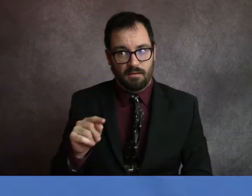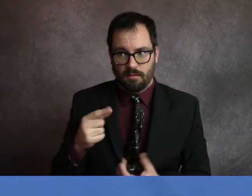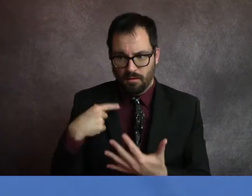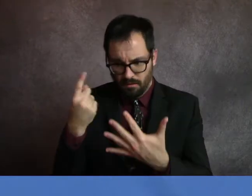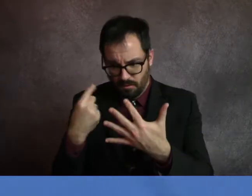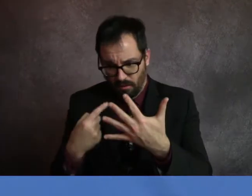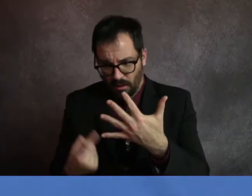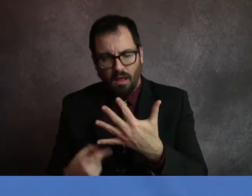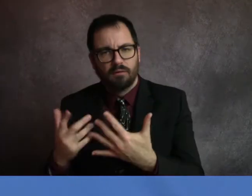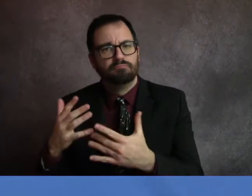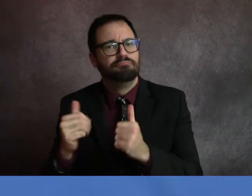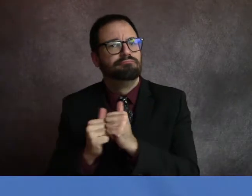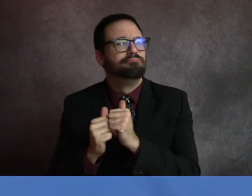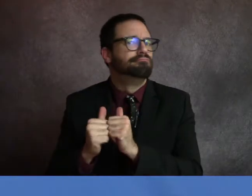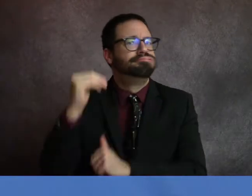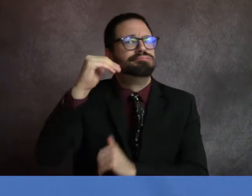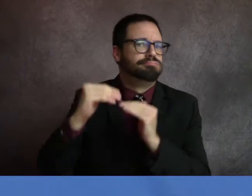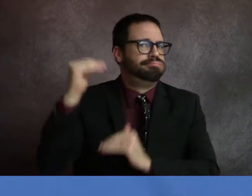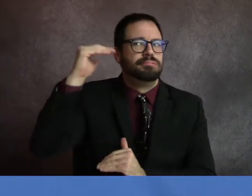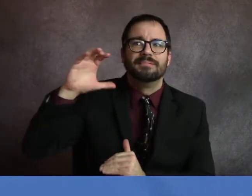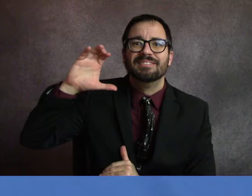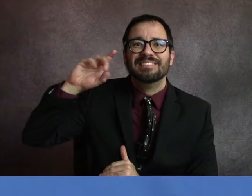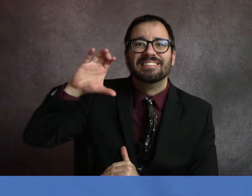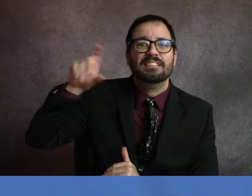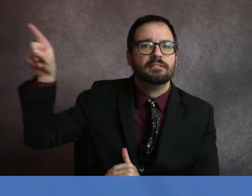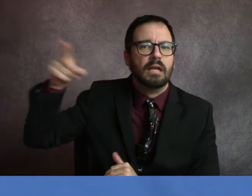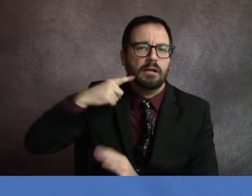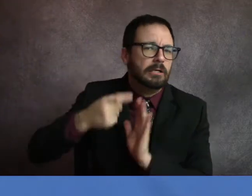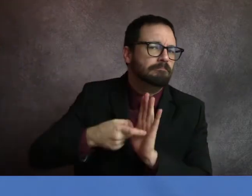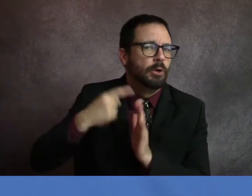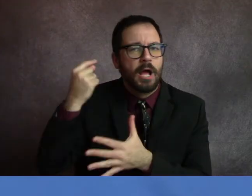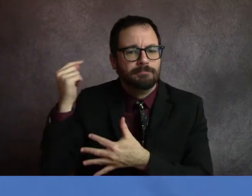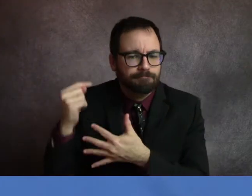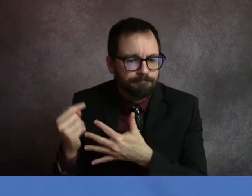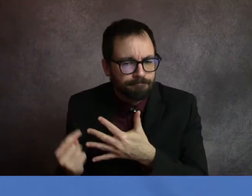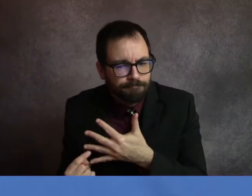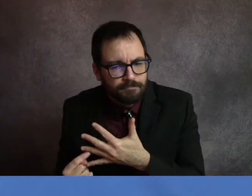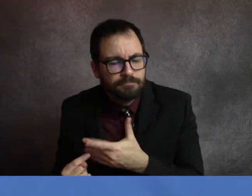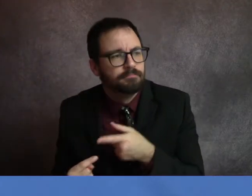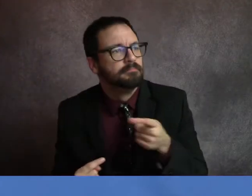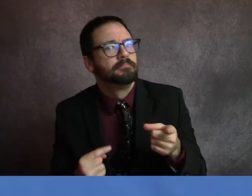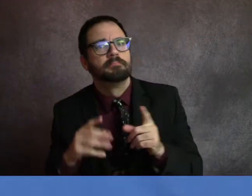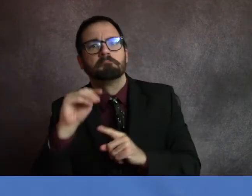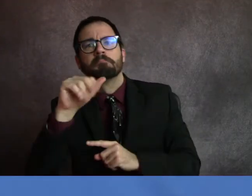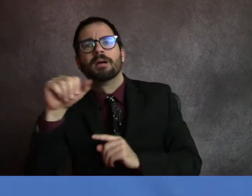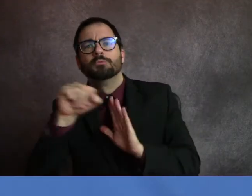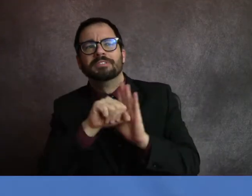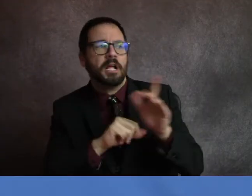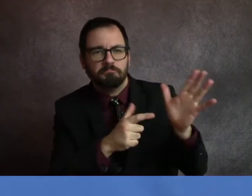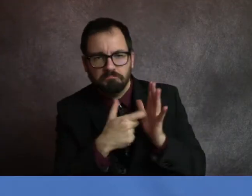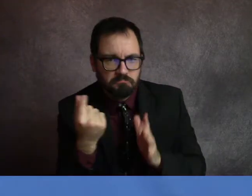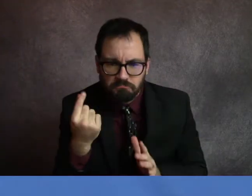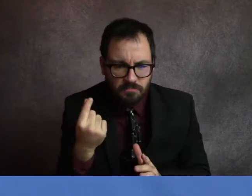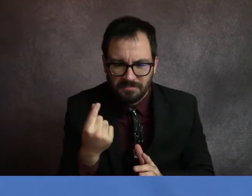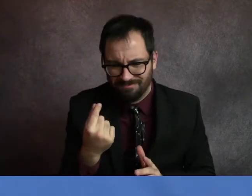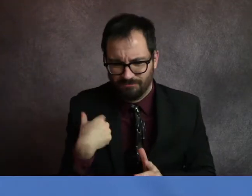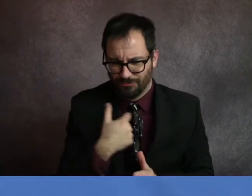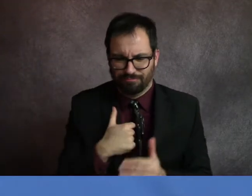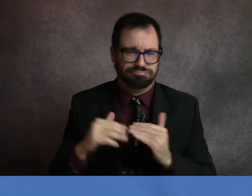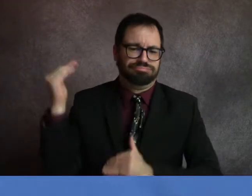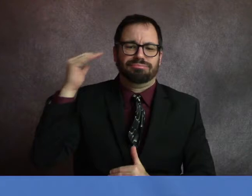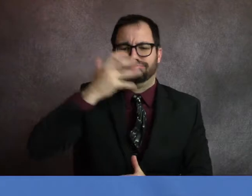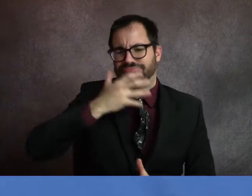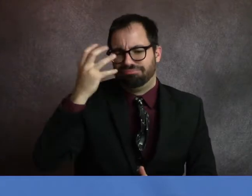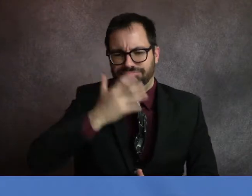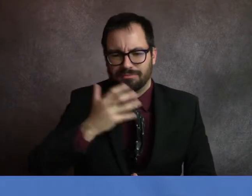beyond state guidelines, and beyond what the vast majority of districts all across this country are doing right now. I give tremendous credit to Superintendent